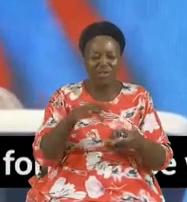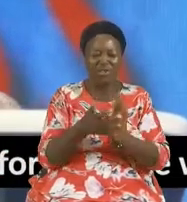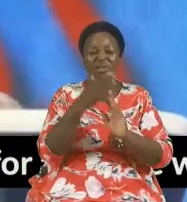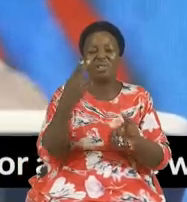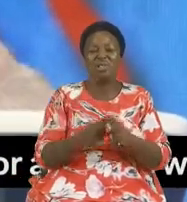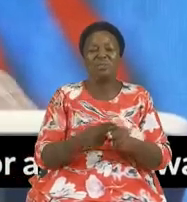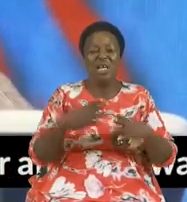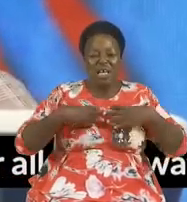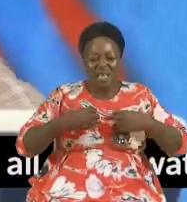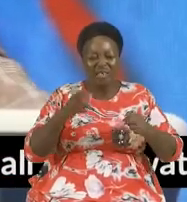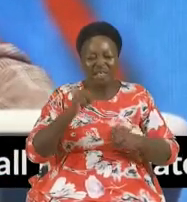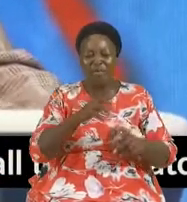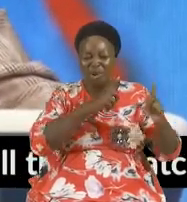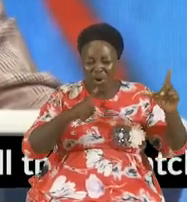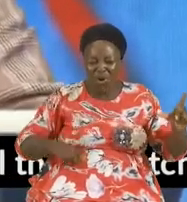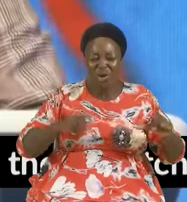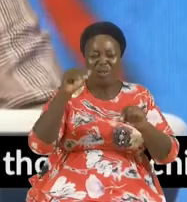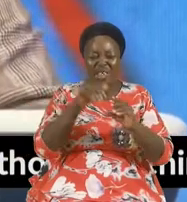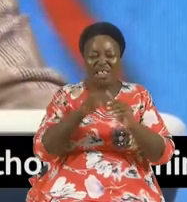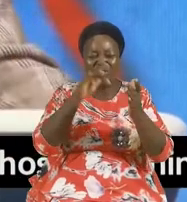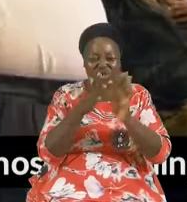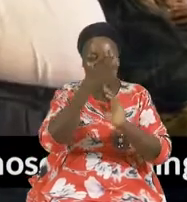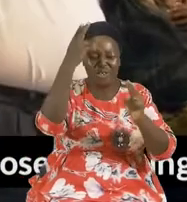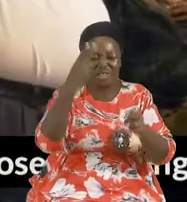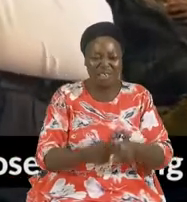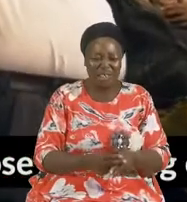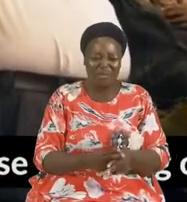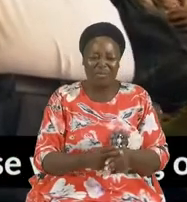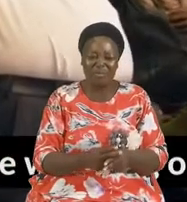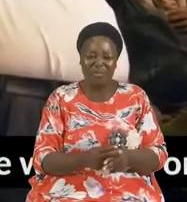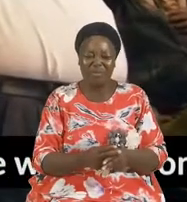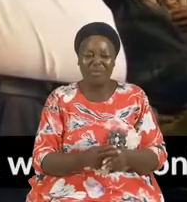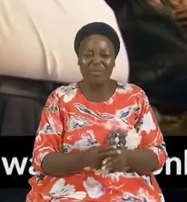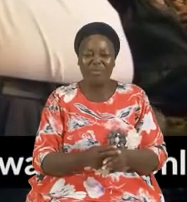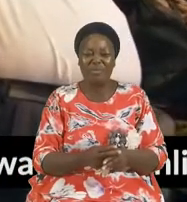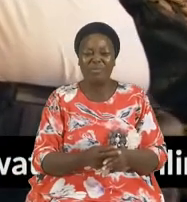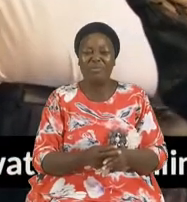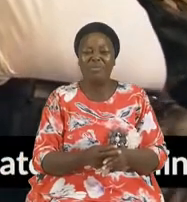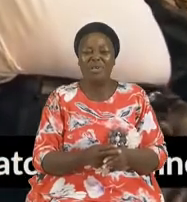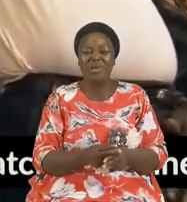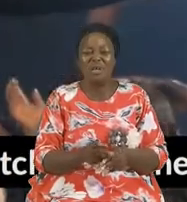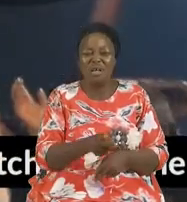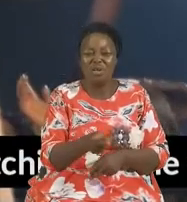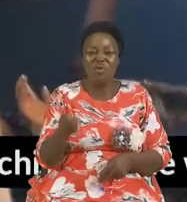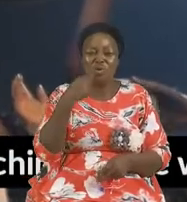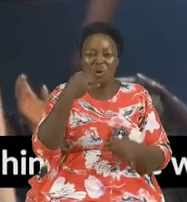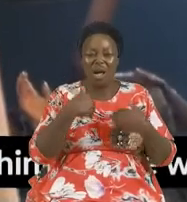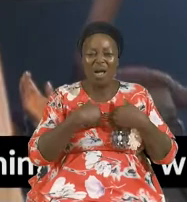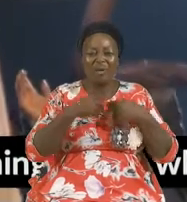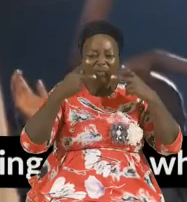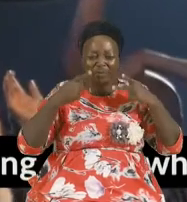not know, I pray you touch them right now. Amen. Heal them, Lord, in Jesus'